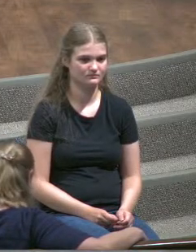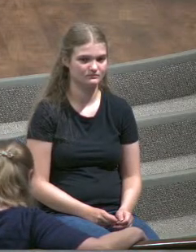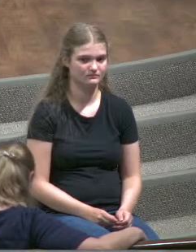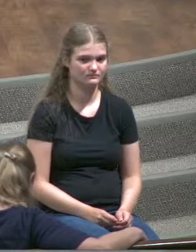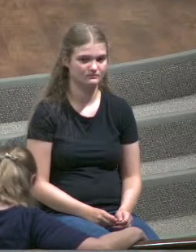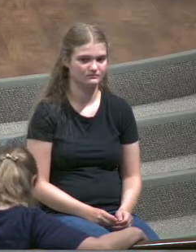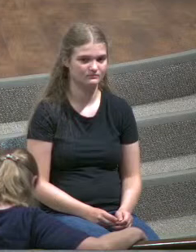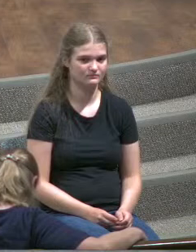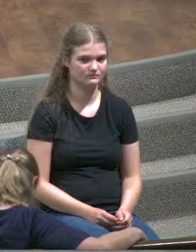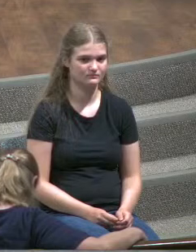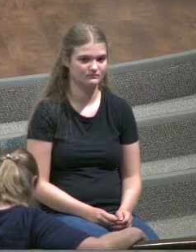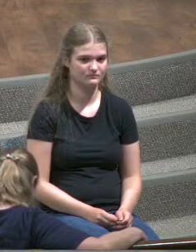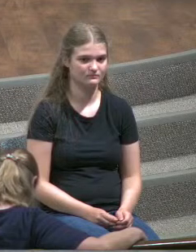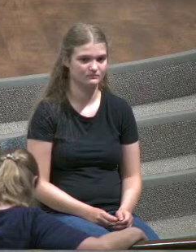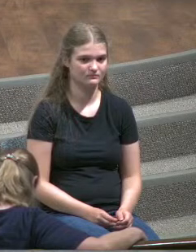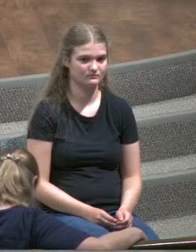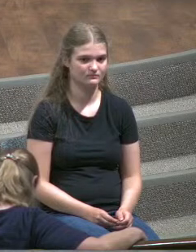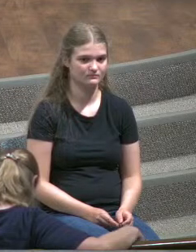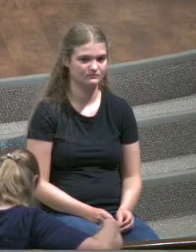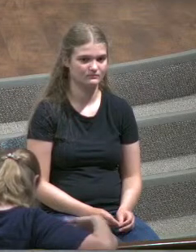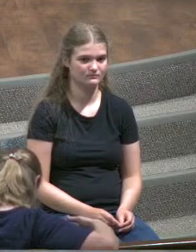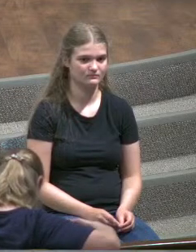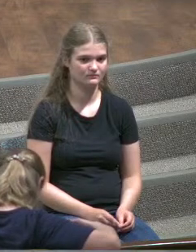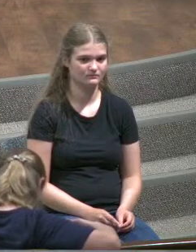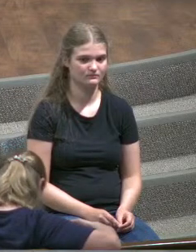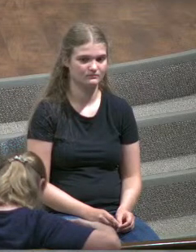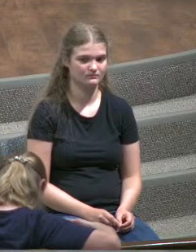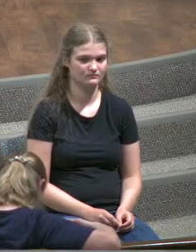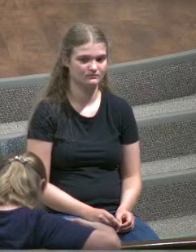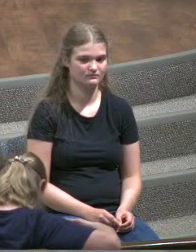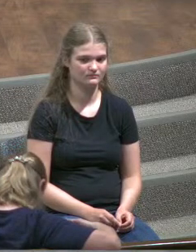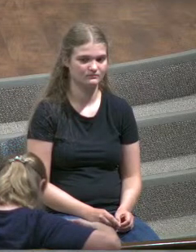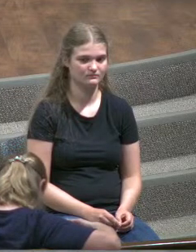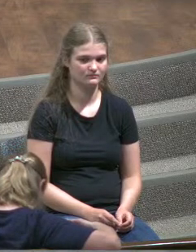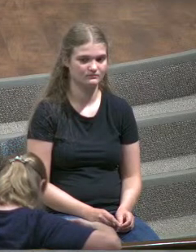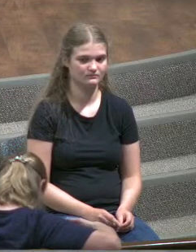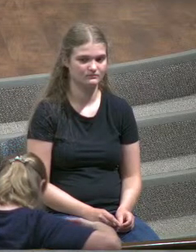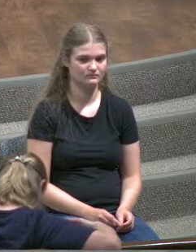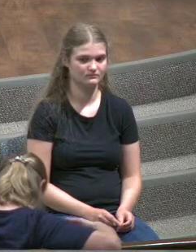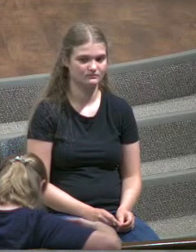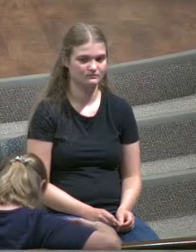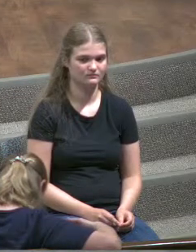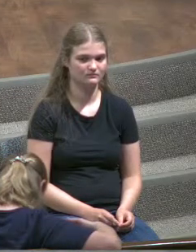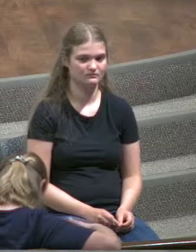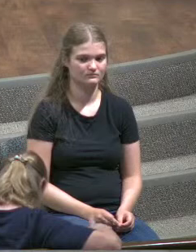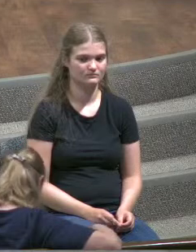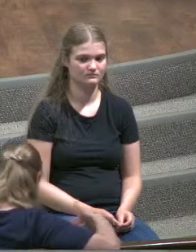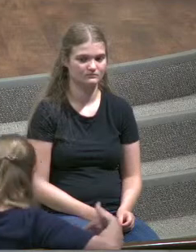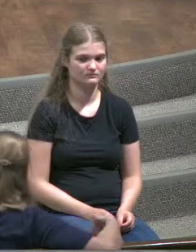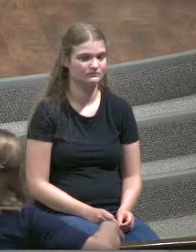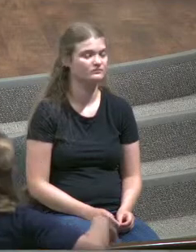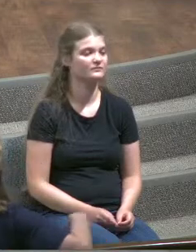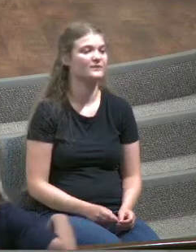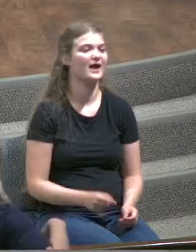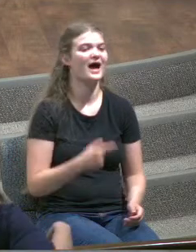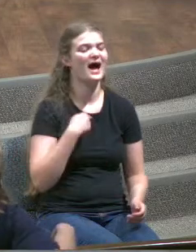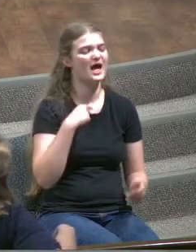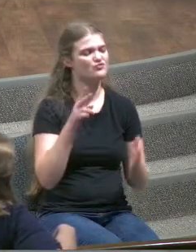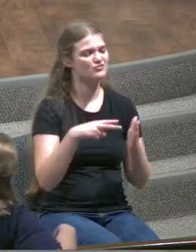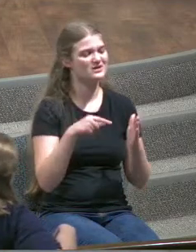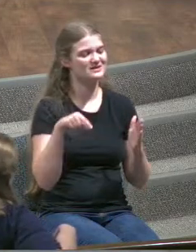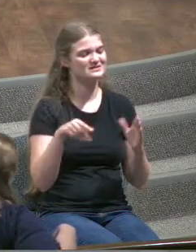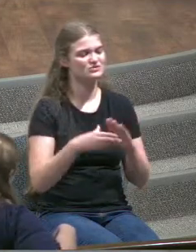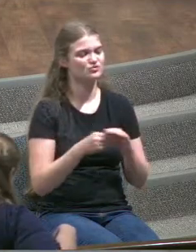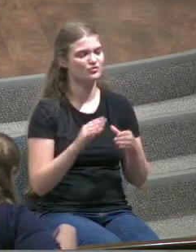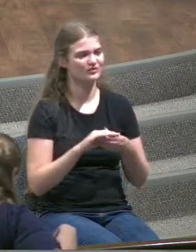sinned or his parents, but that the works of God might be displayed in him. And again, I look at this story